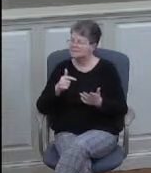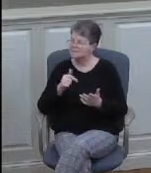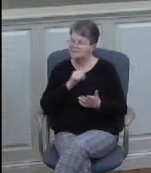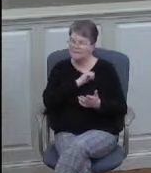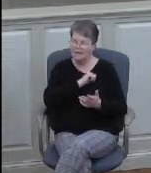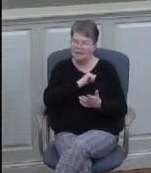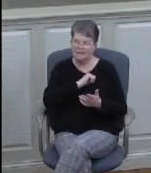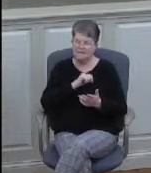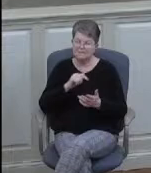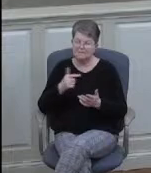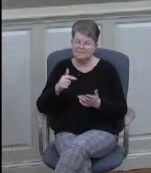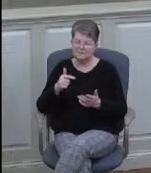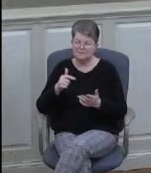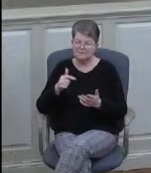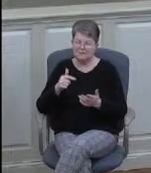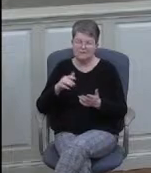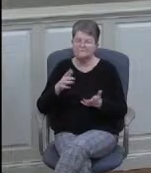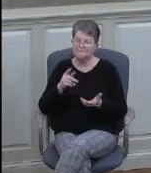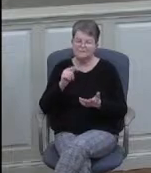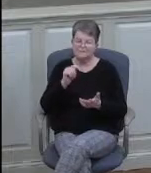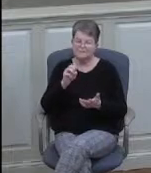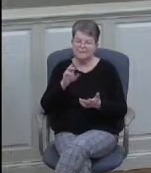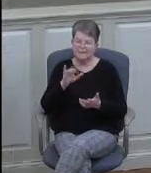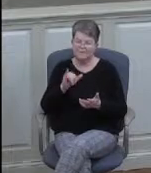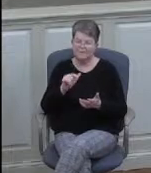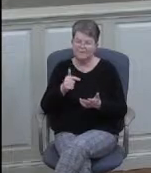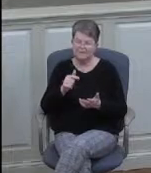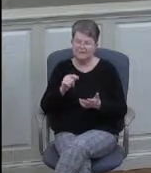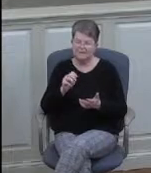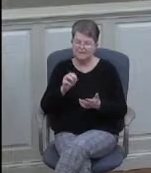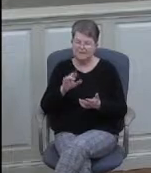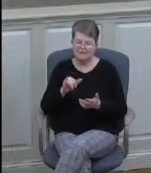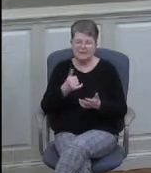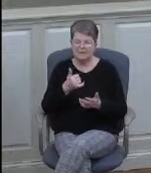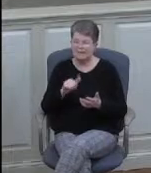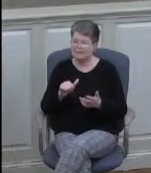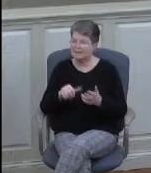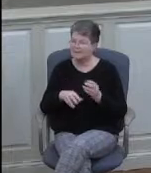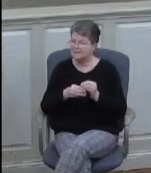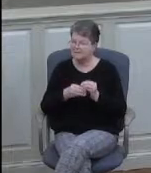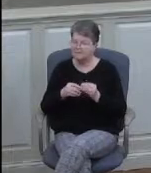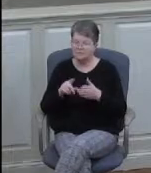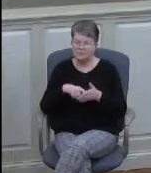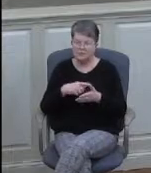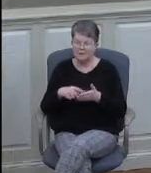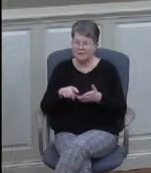Second. Second by Commissioner Terry. Any additions, corrections?